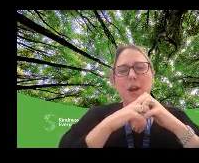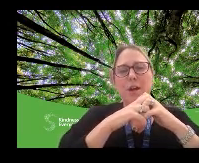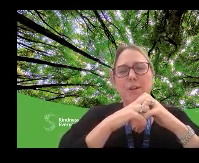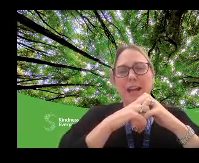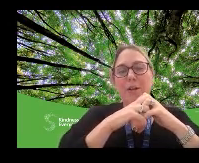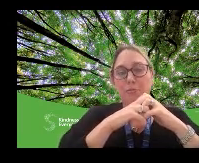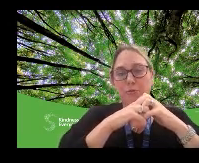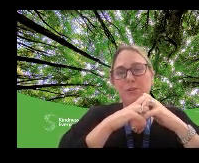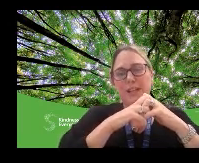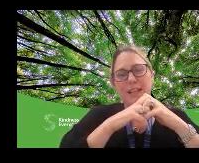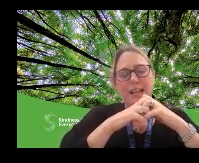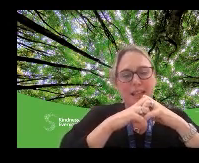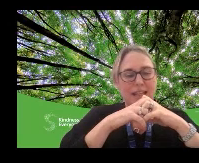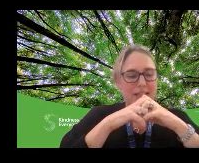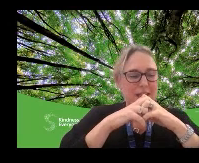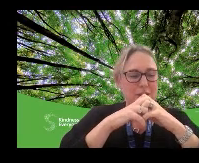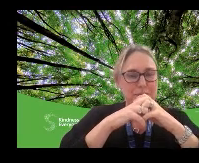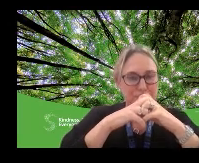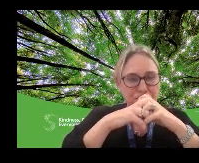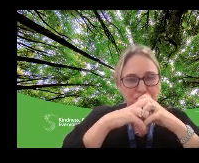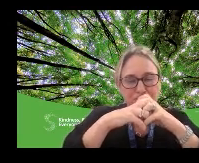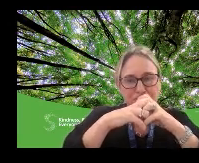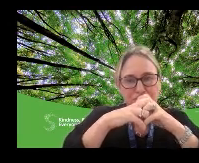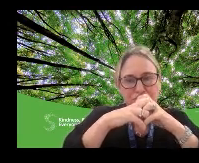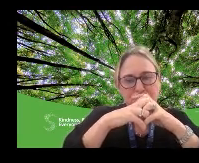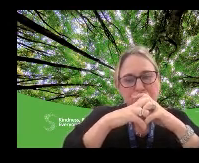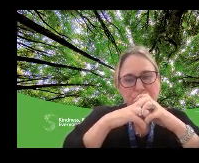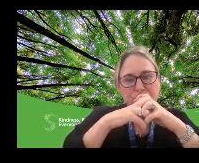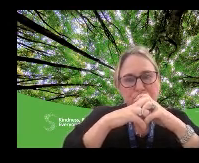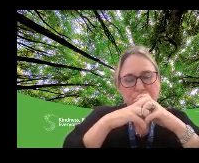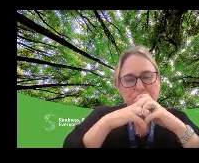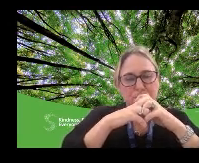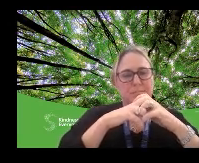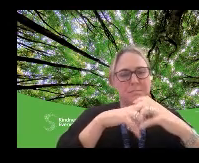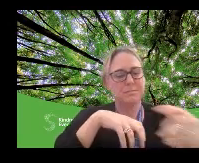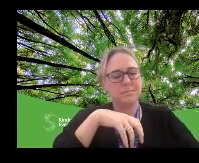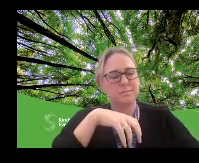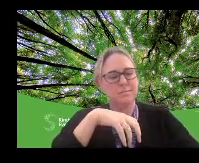really really helpful to hear that in that section. There's